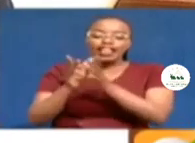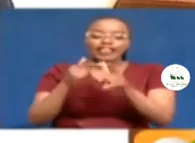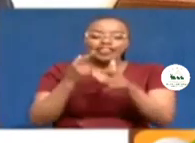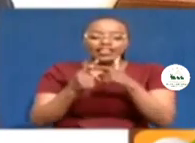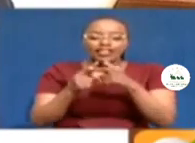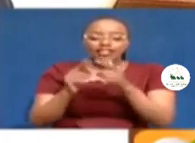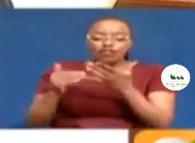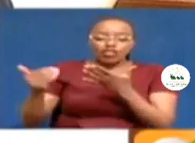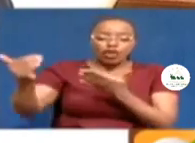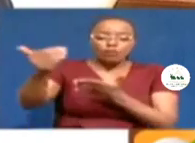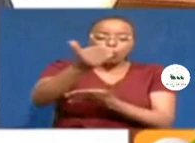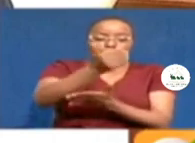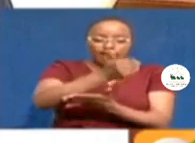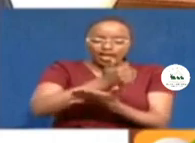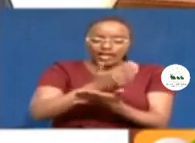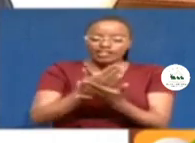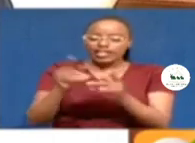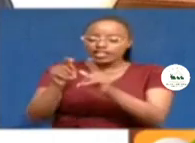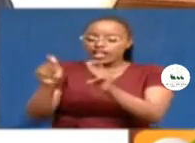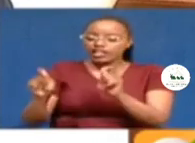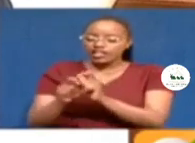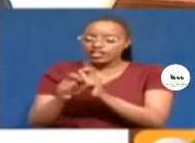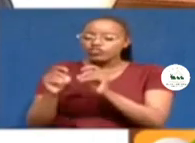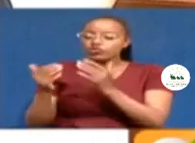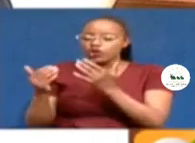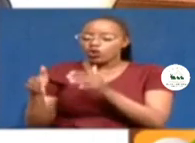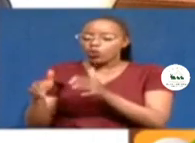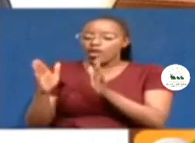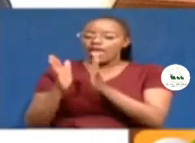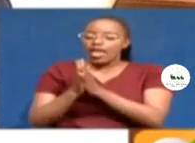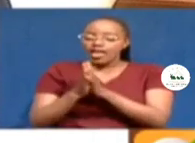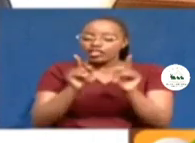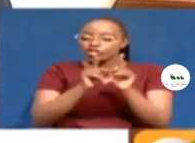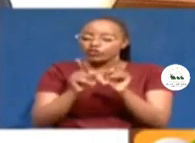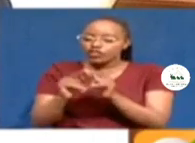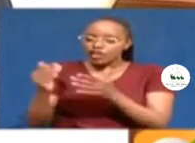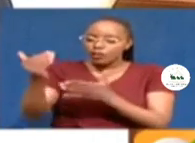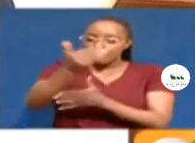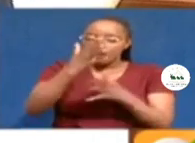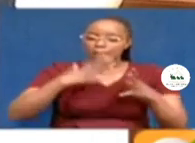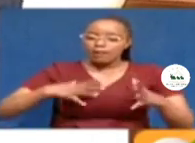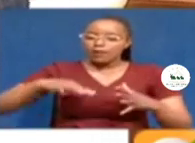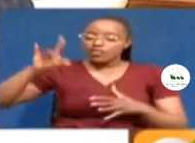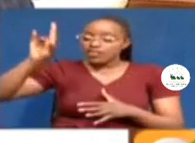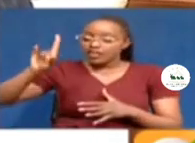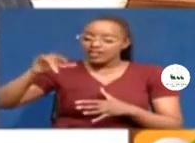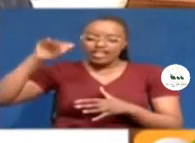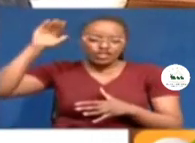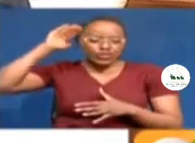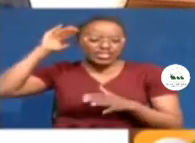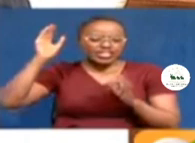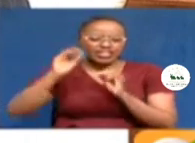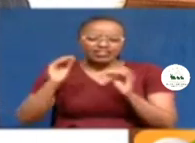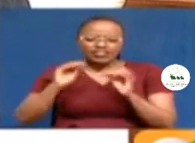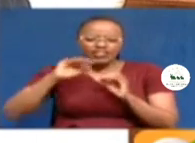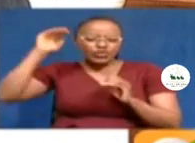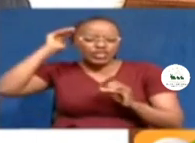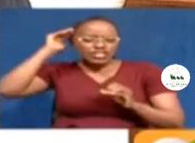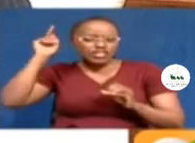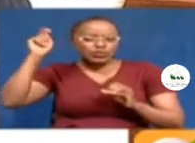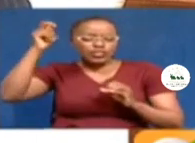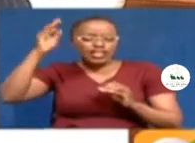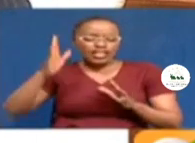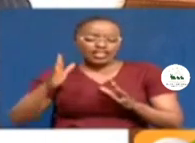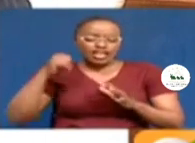they mobilize ethnically and mobilize religiously. And you don't listen. I don't listen to the